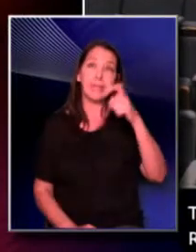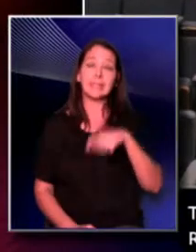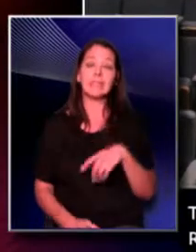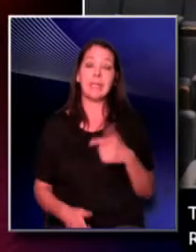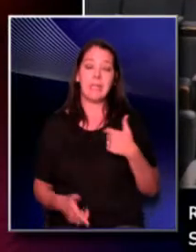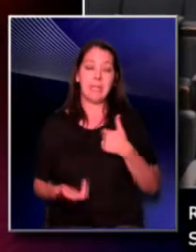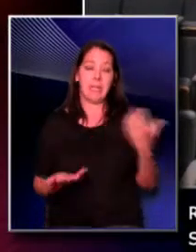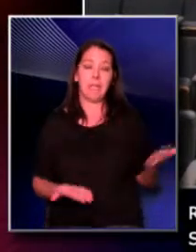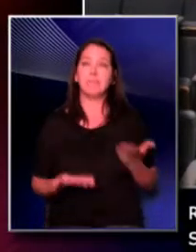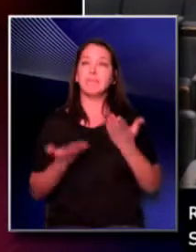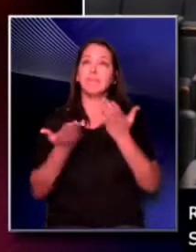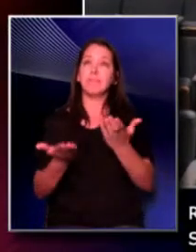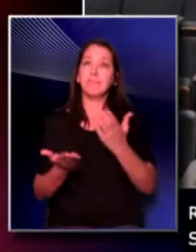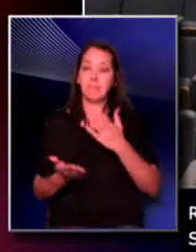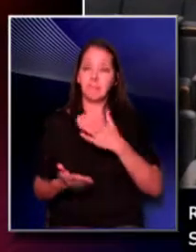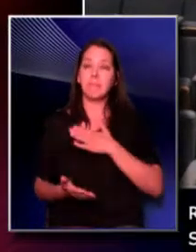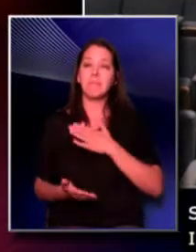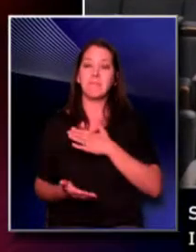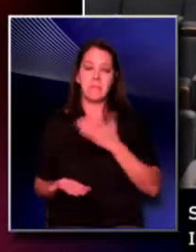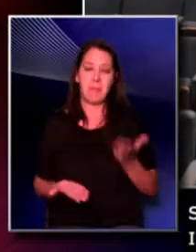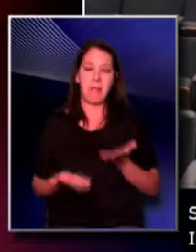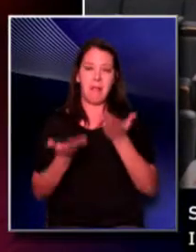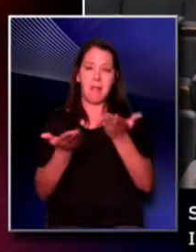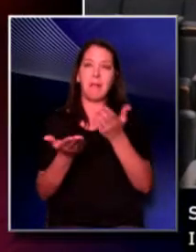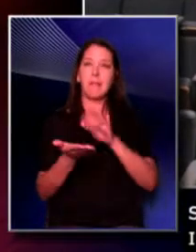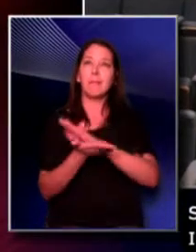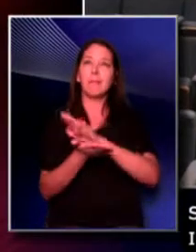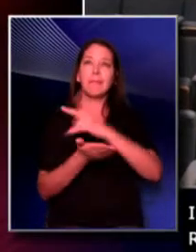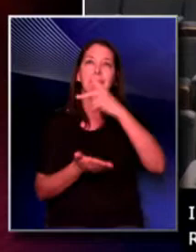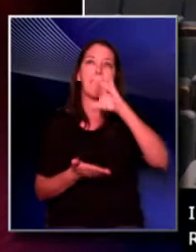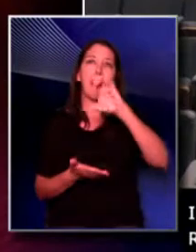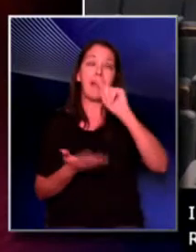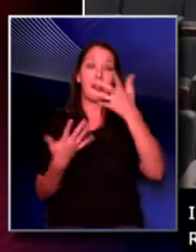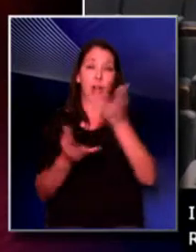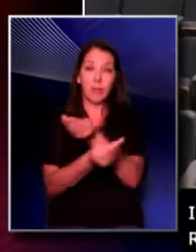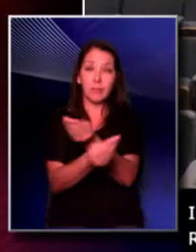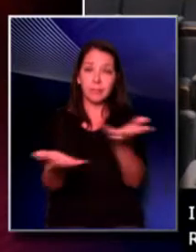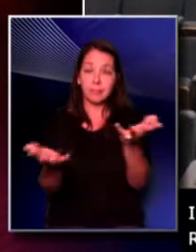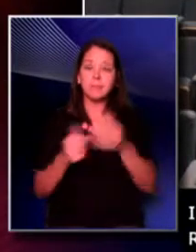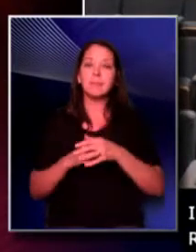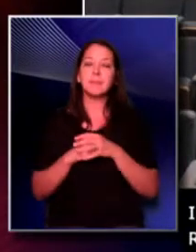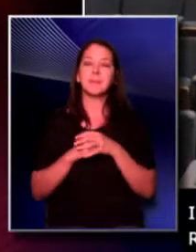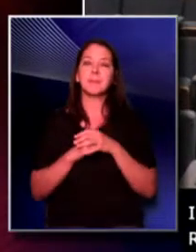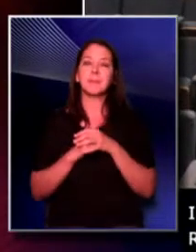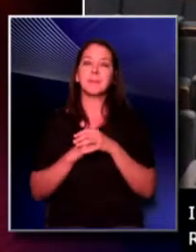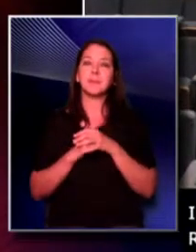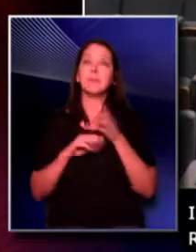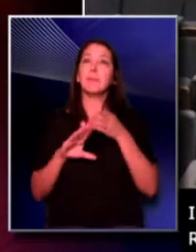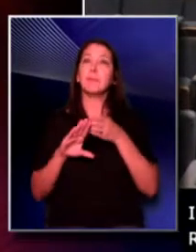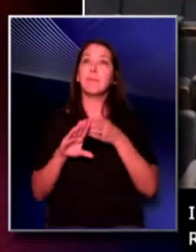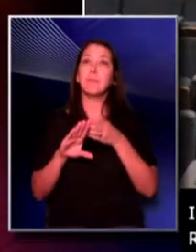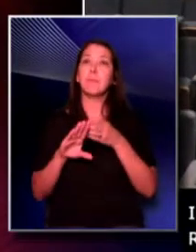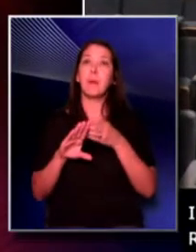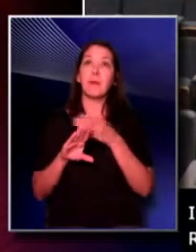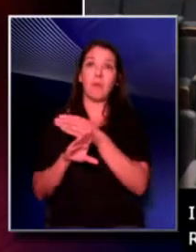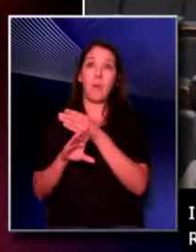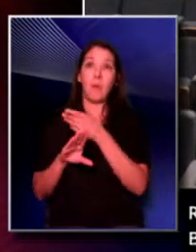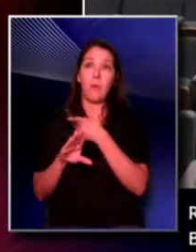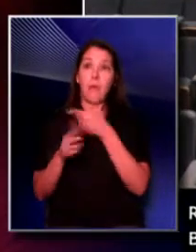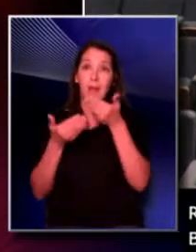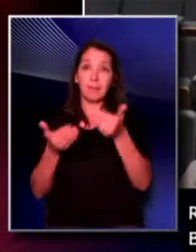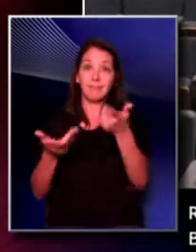presented my board report into your packets, and before I'll entertain some questions, I want to highlight a couple